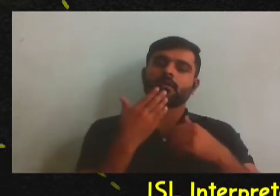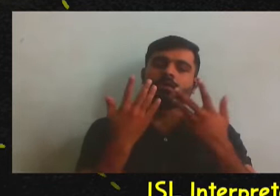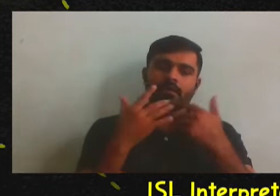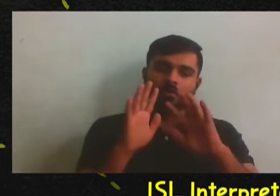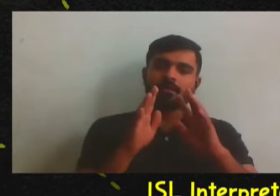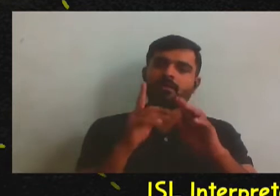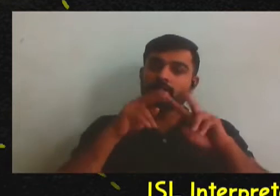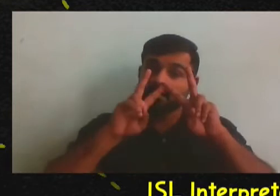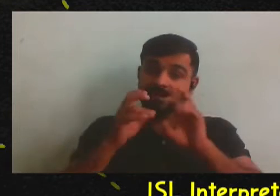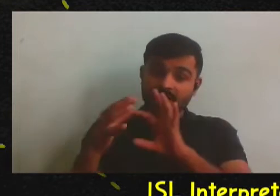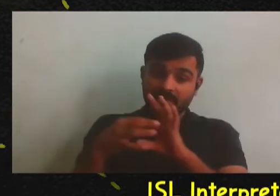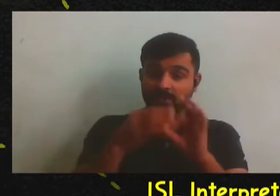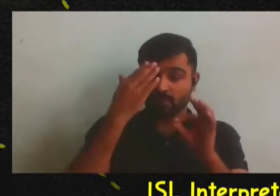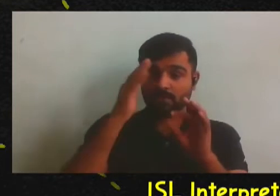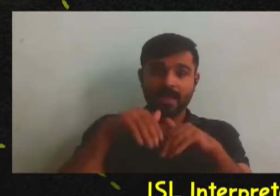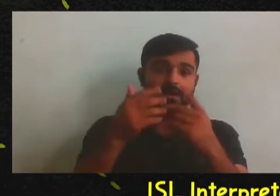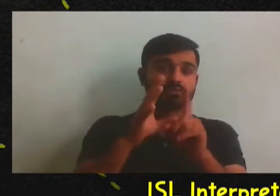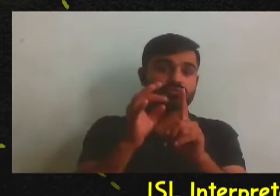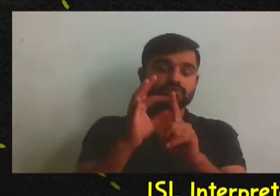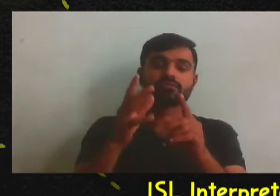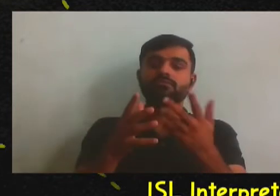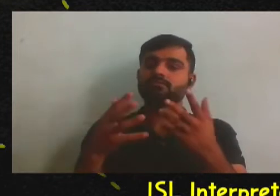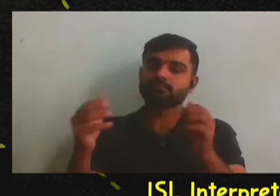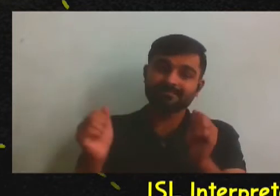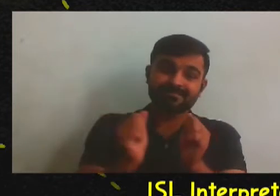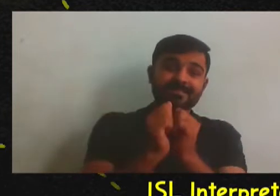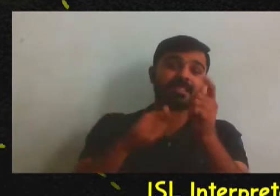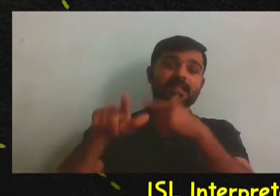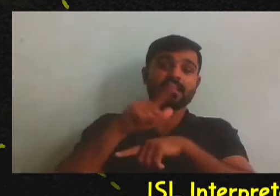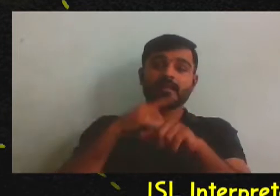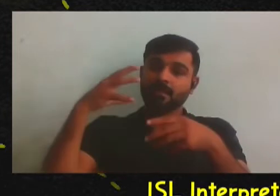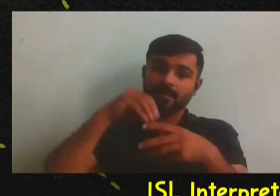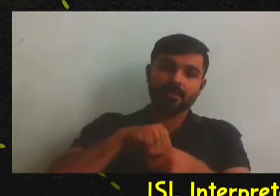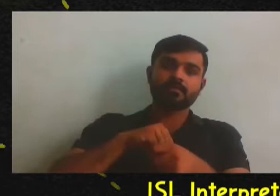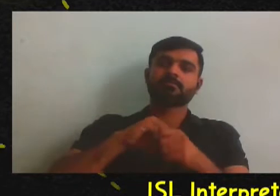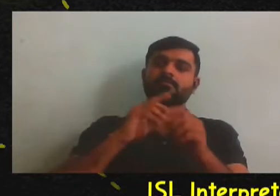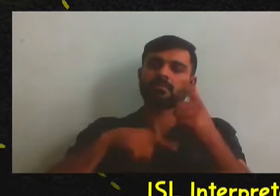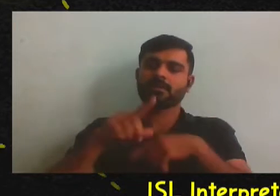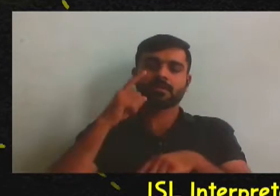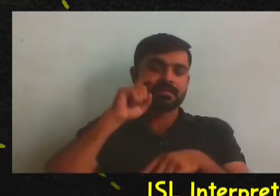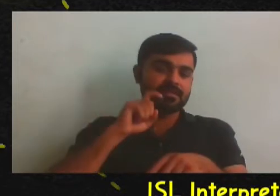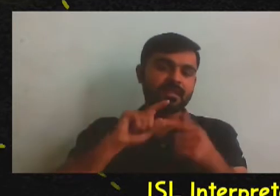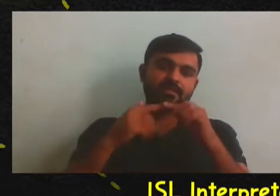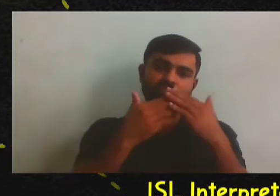and that's something. And how do we take that language and infuse it into our, let's say, our sexuality education program? Is